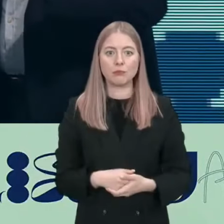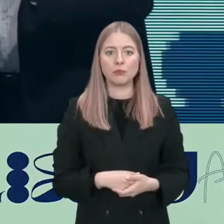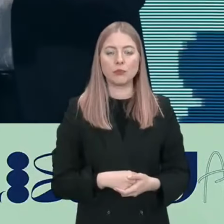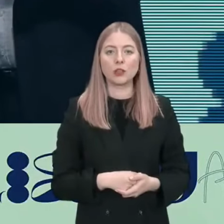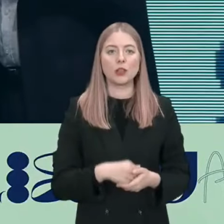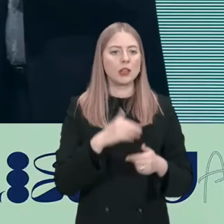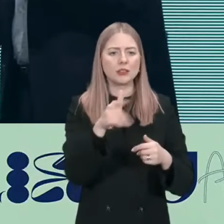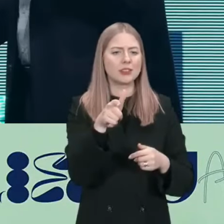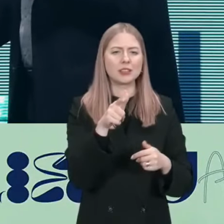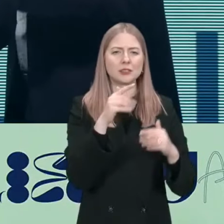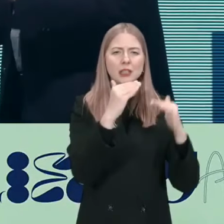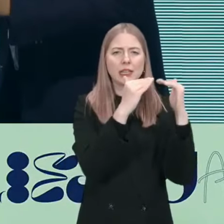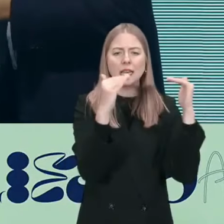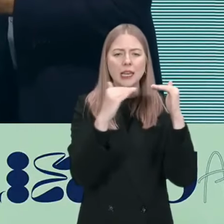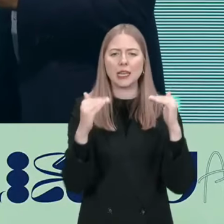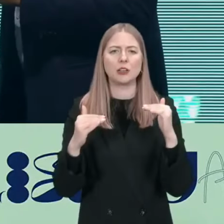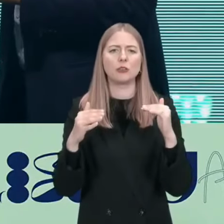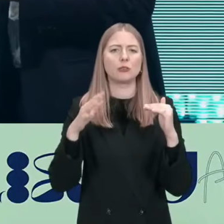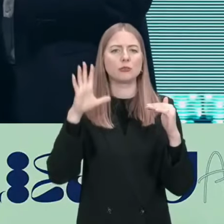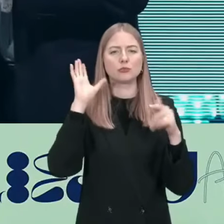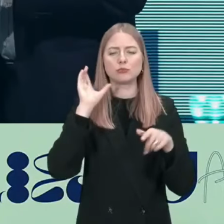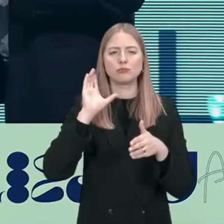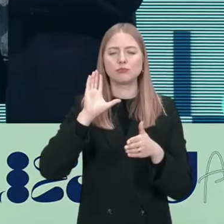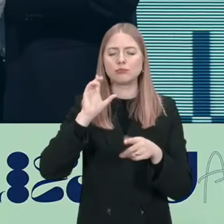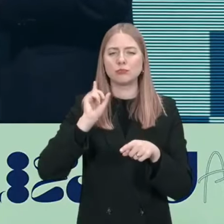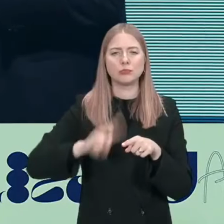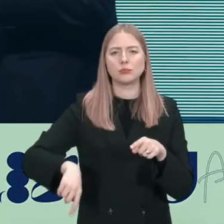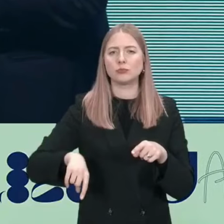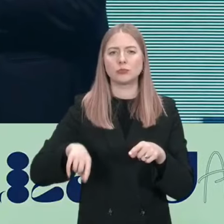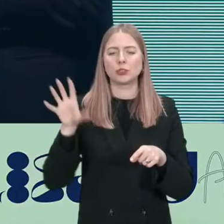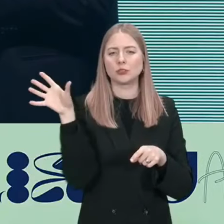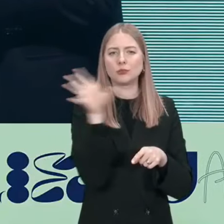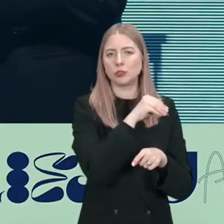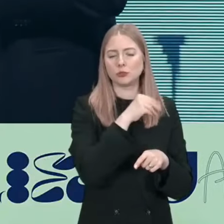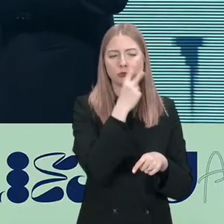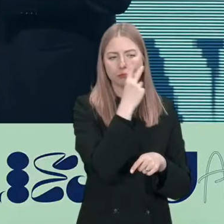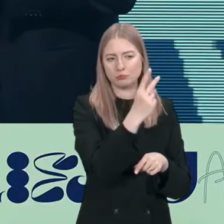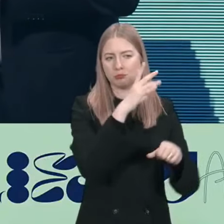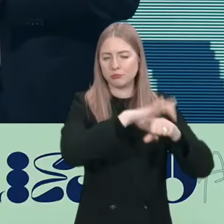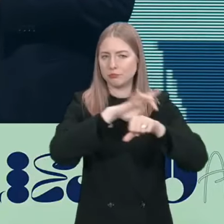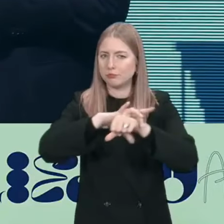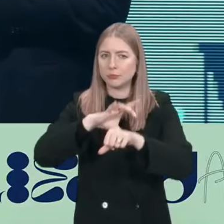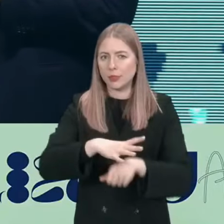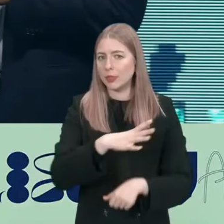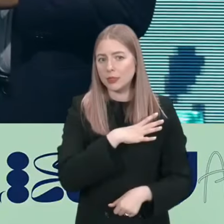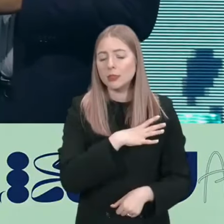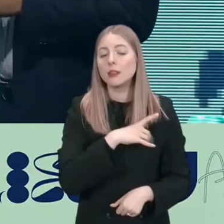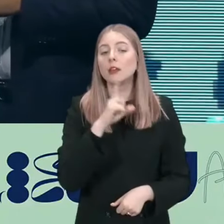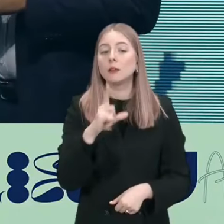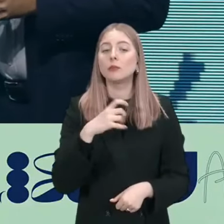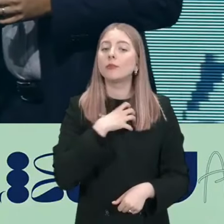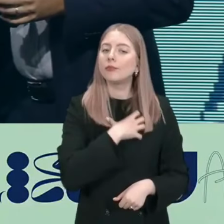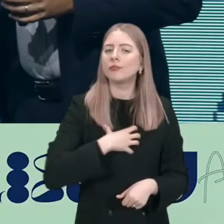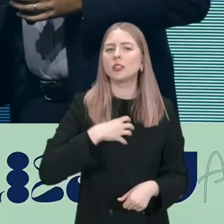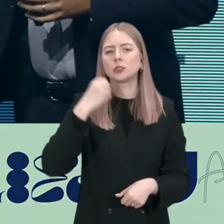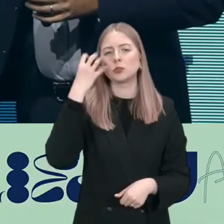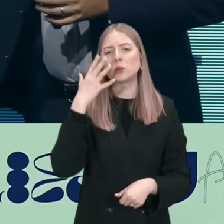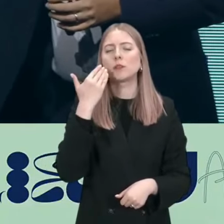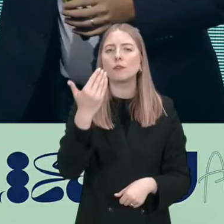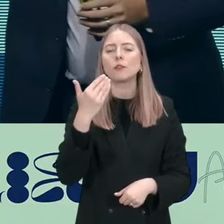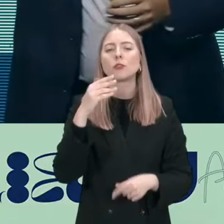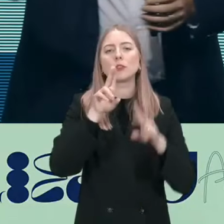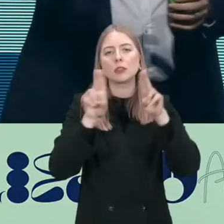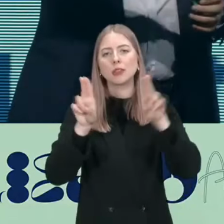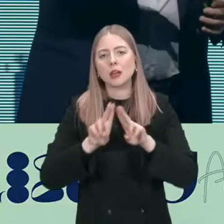this, but you must build an understanding of the tempo of international relations. You need to look at things from globalization, from